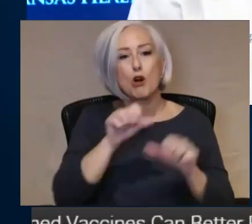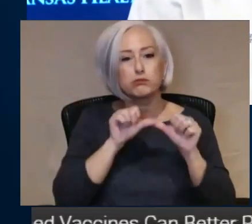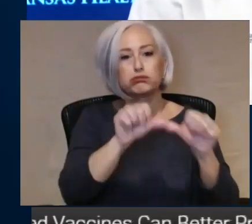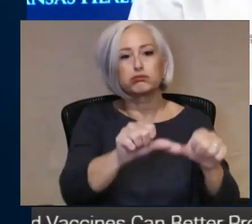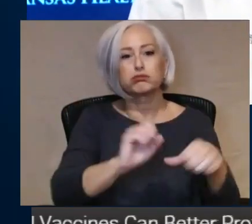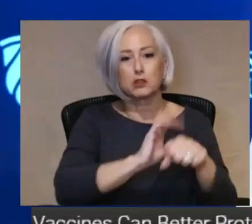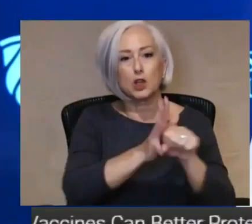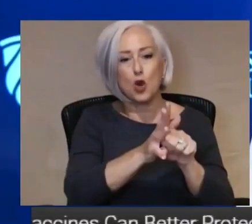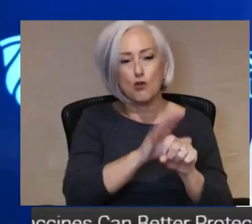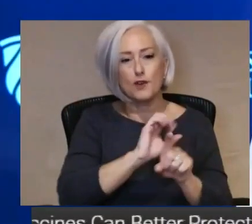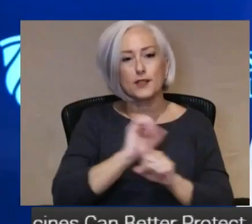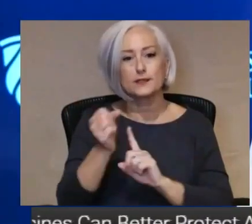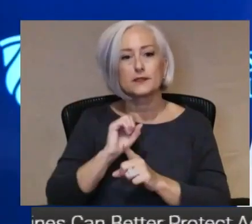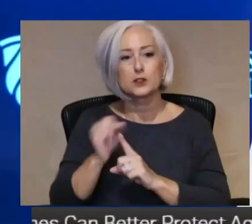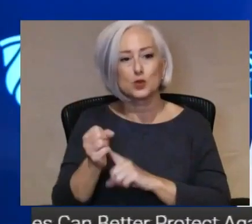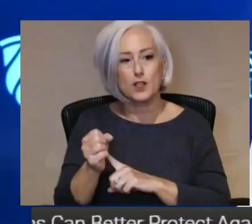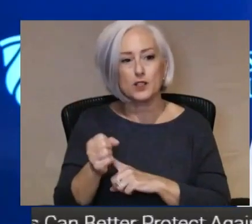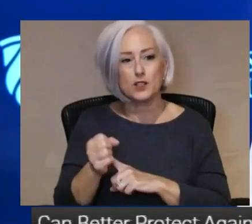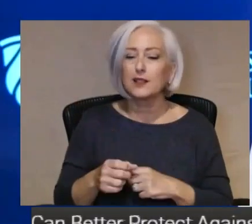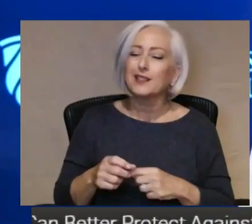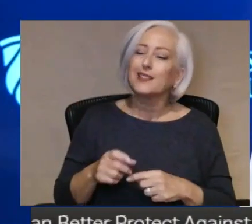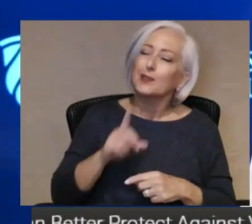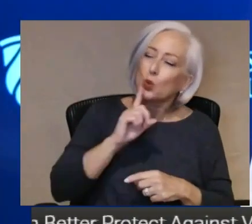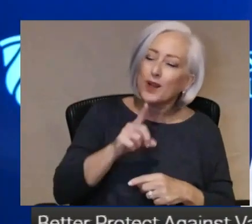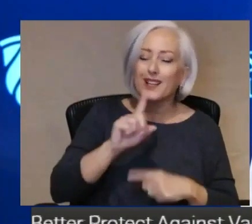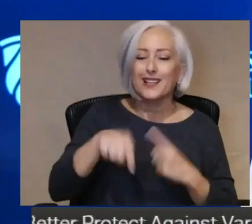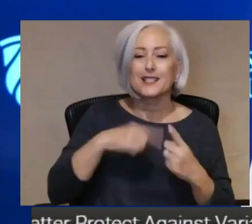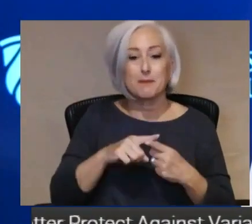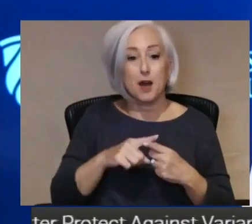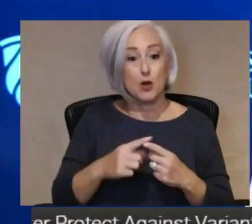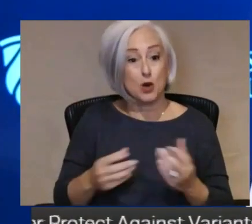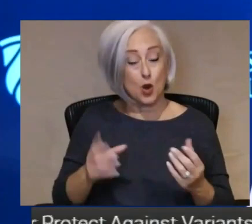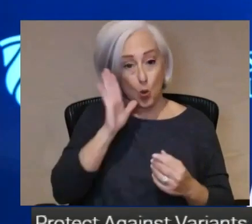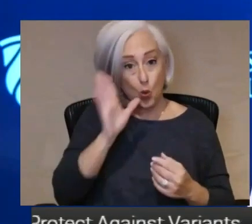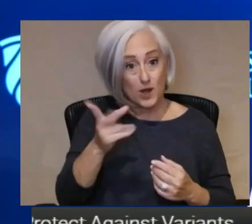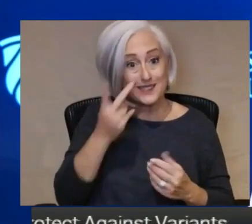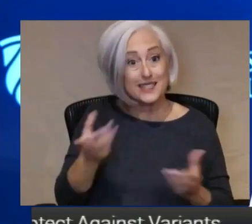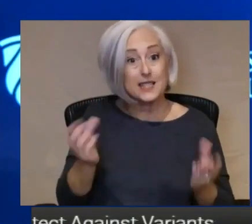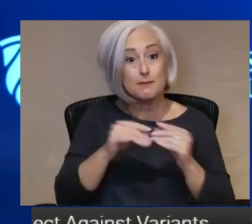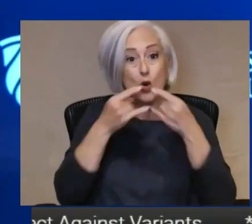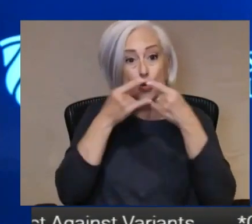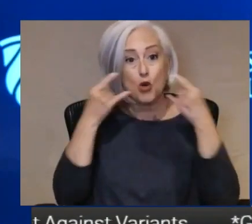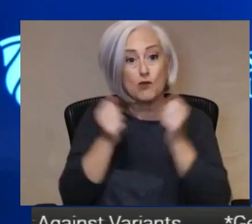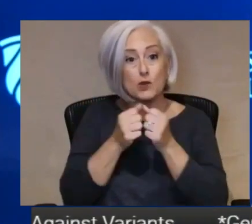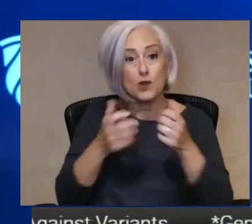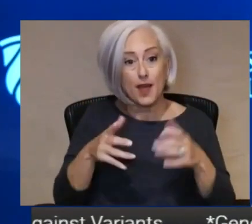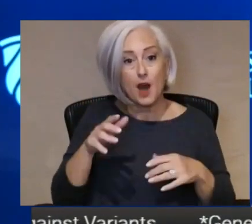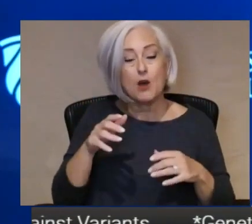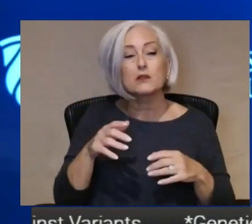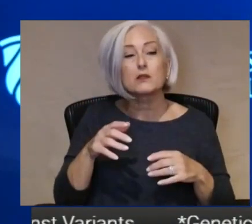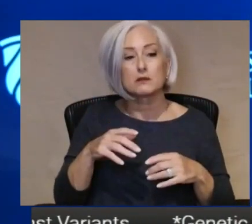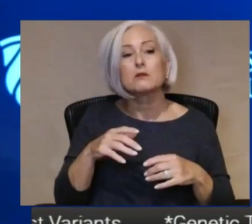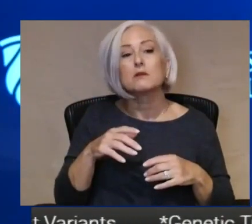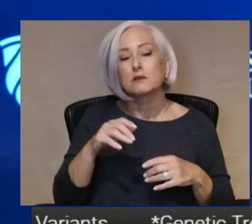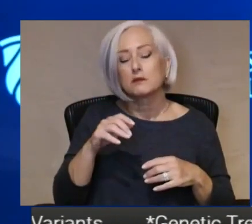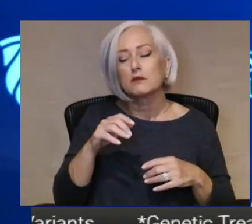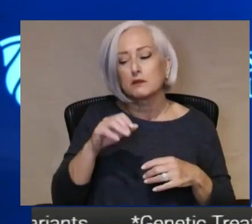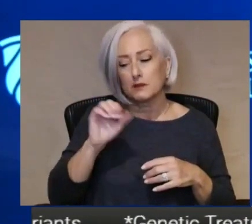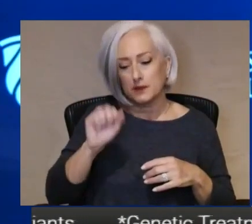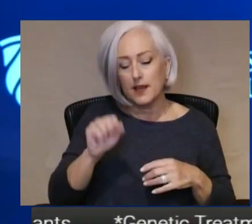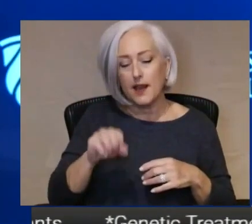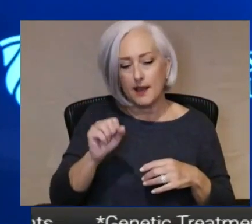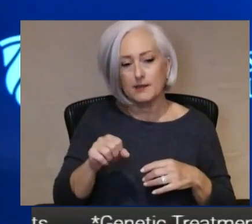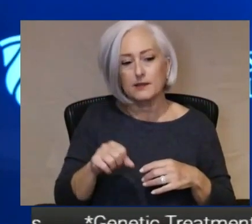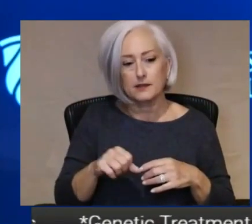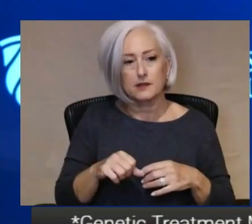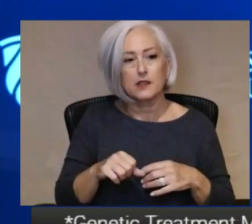people don't have masks in mass settings? And the answer to that is you're going to see more COVID. Yeah. We're going to look at a heat map in just a moment after Hawk gives our numbers,